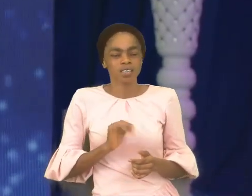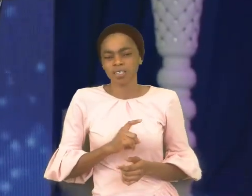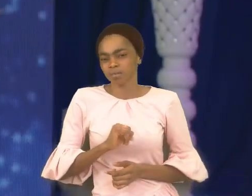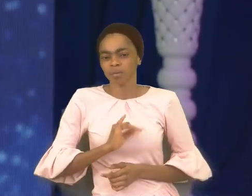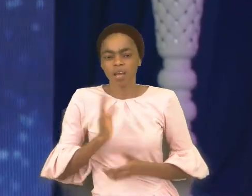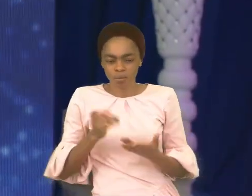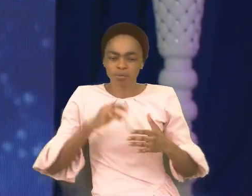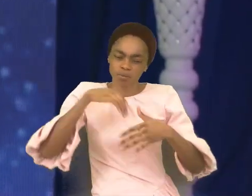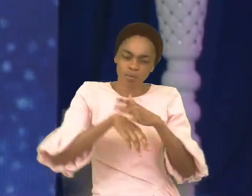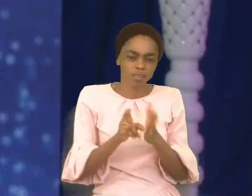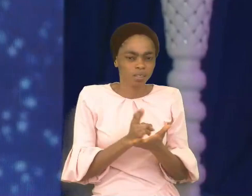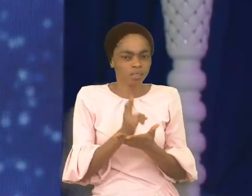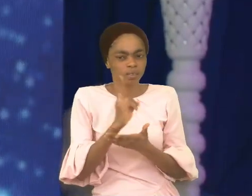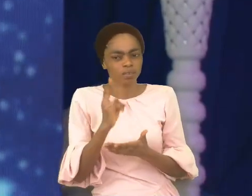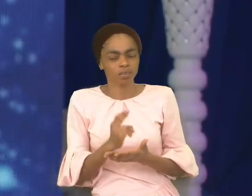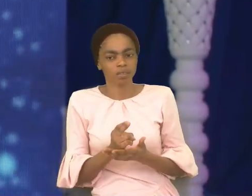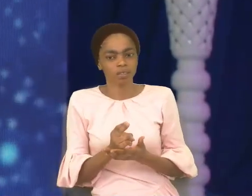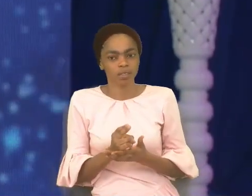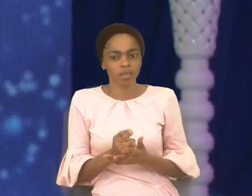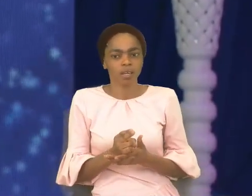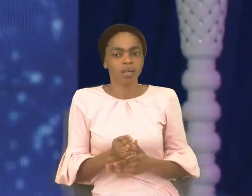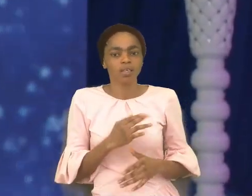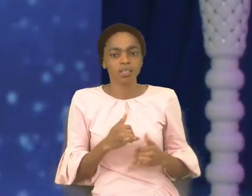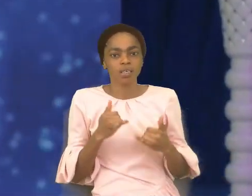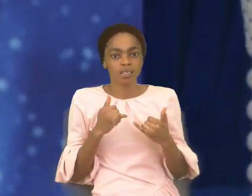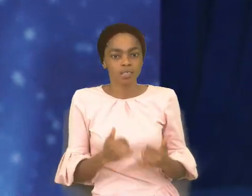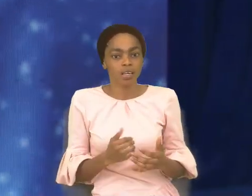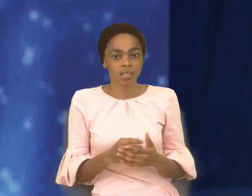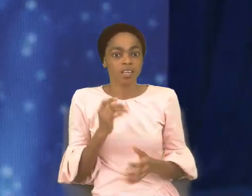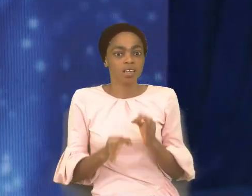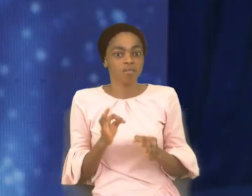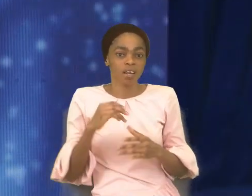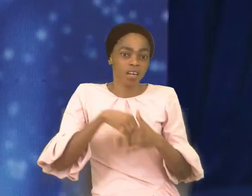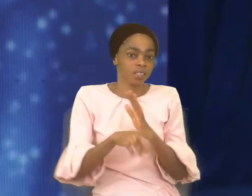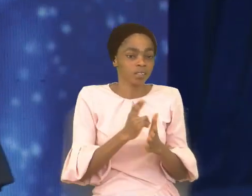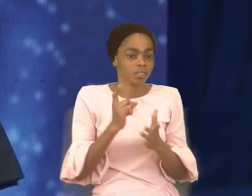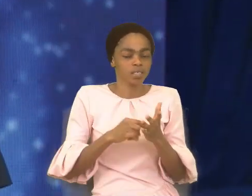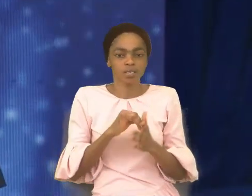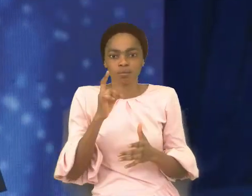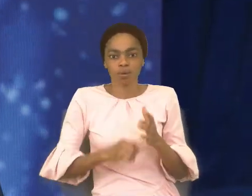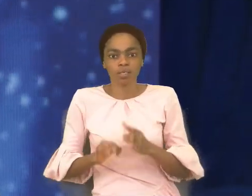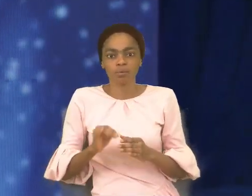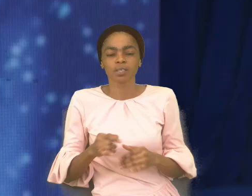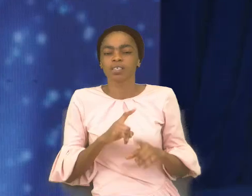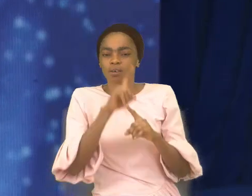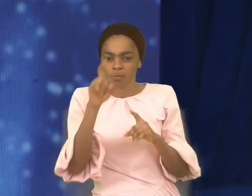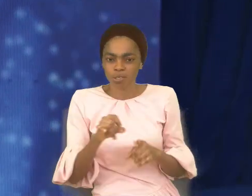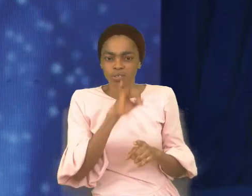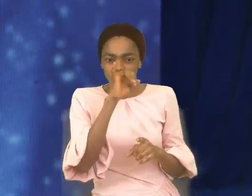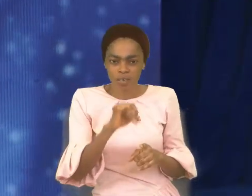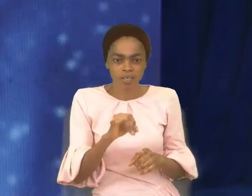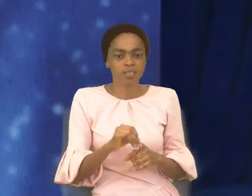now? Where is your faith? The courageous faith that will not compromise. In Daniel